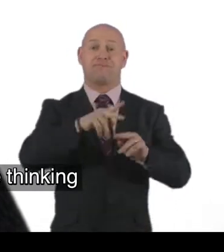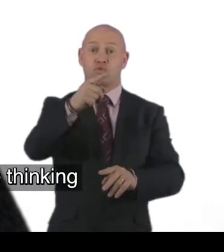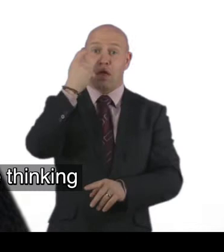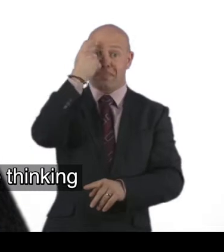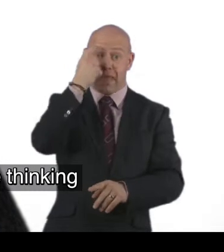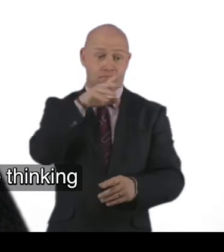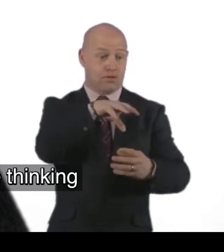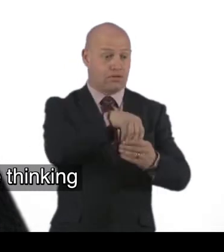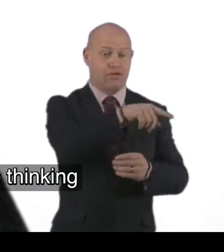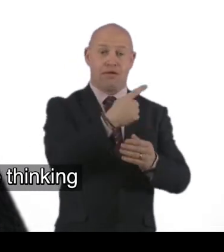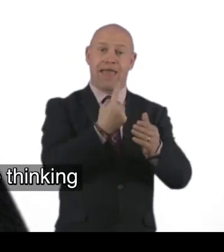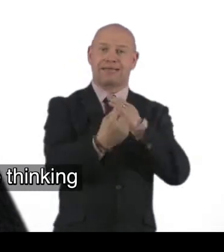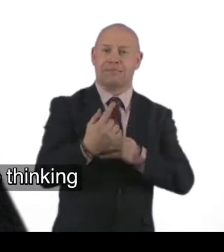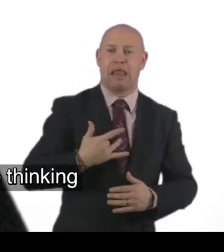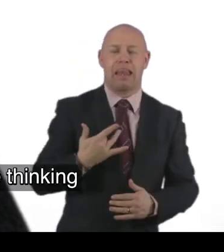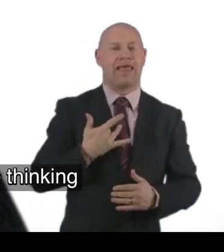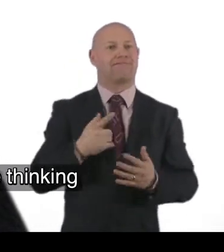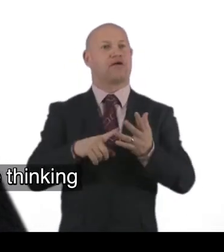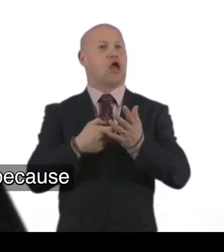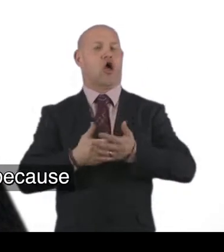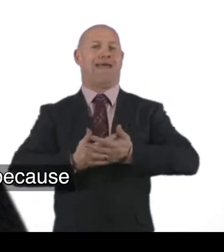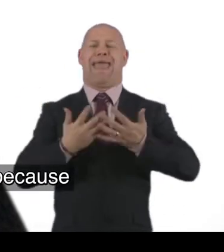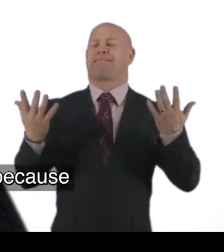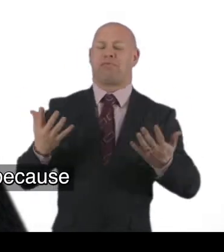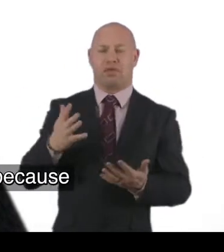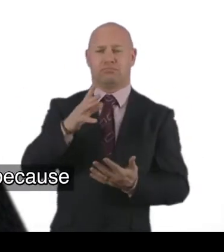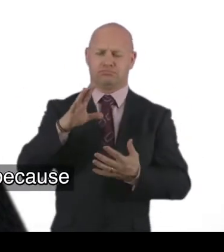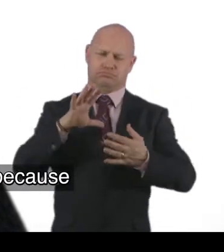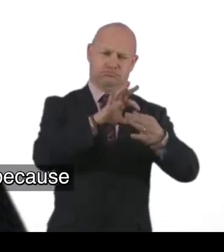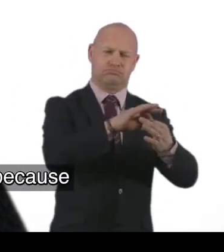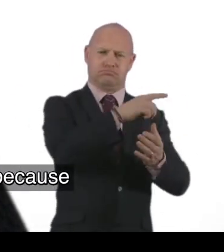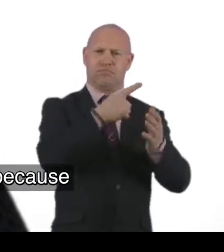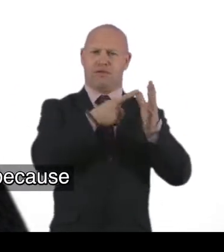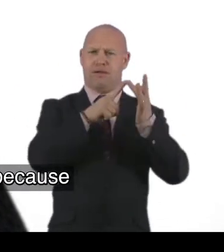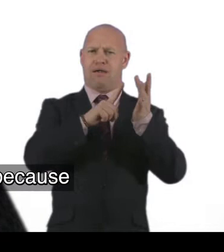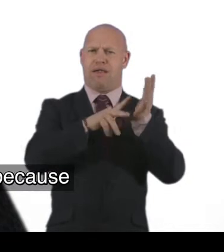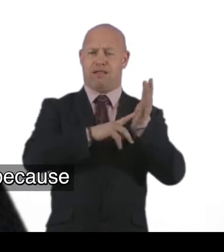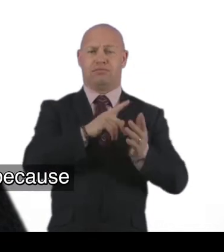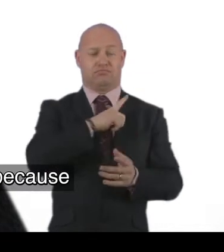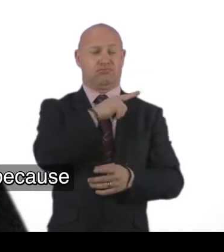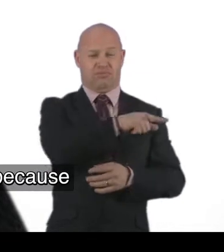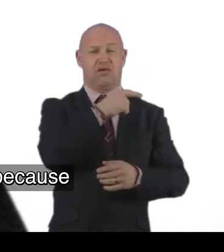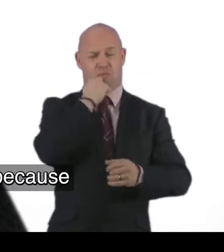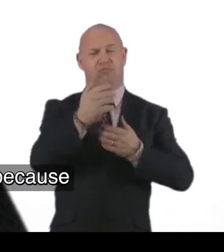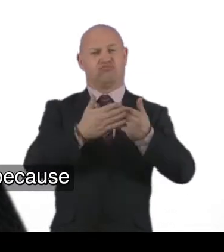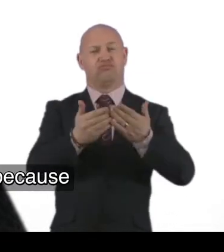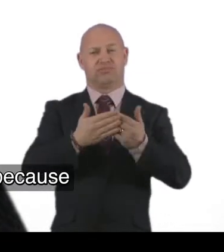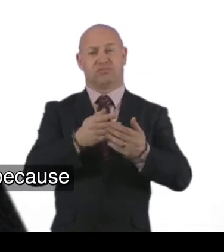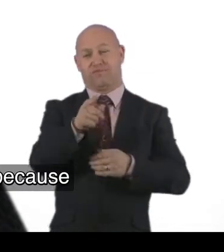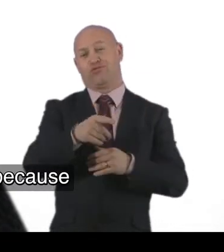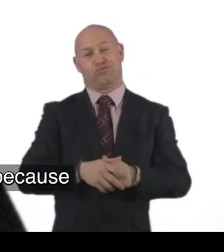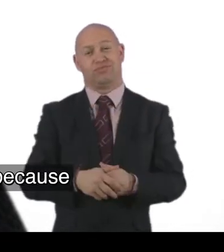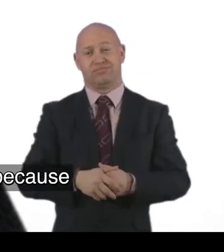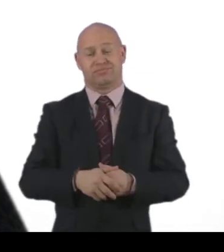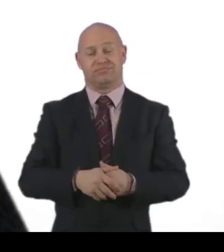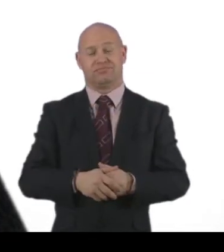someone, if you're thinking about going independent living or any of these things, get in touch with AILN, because they'll see it